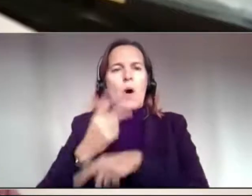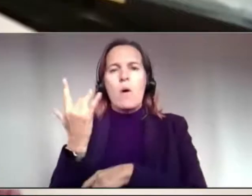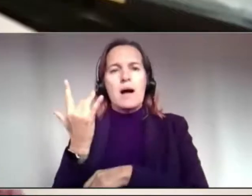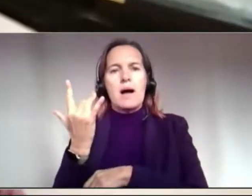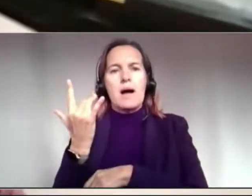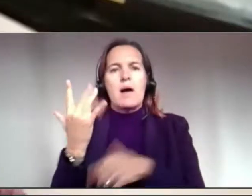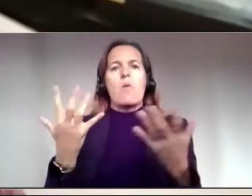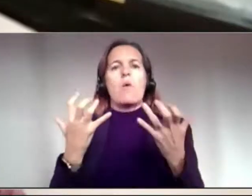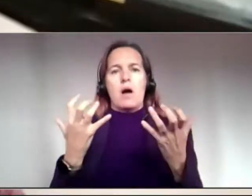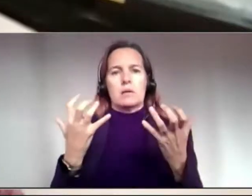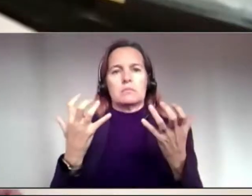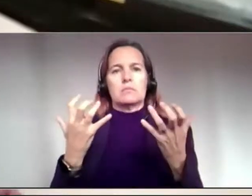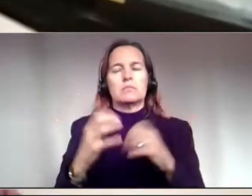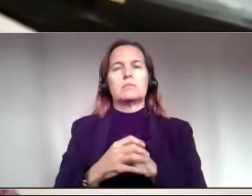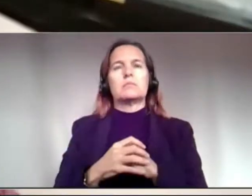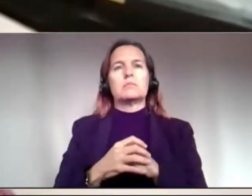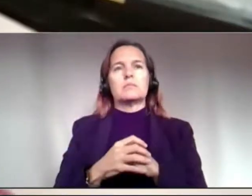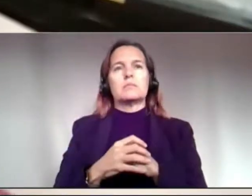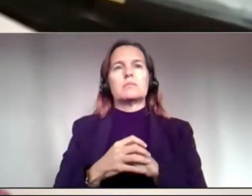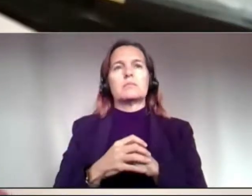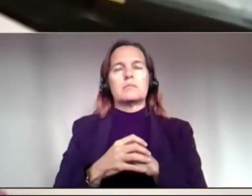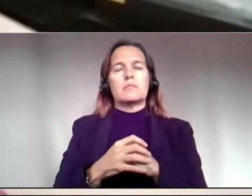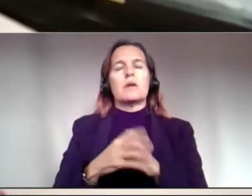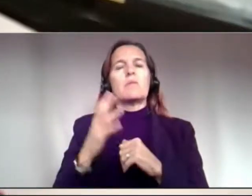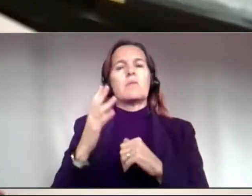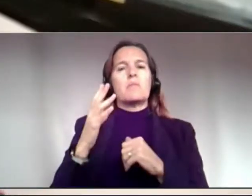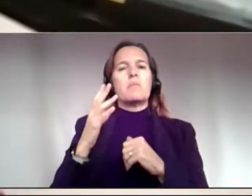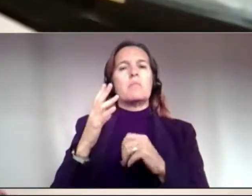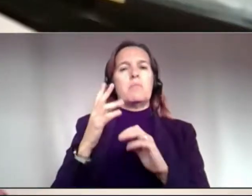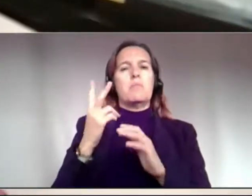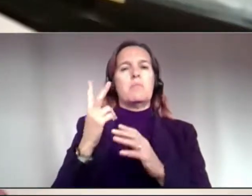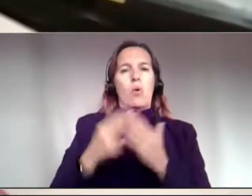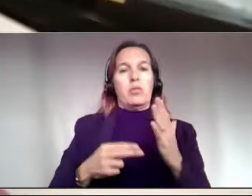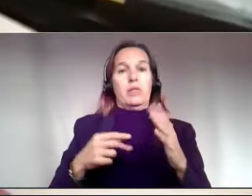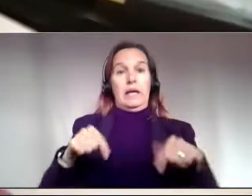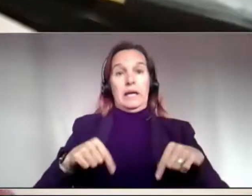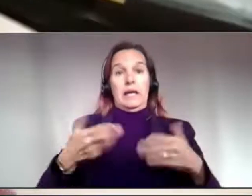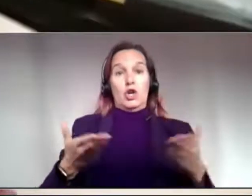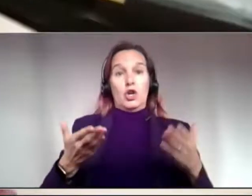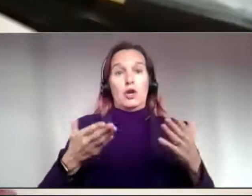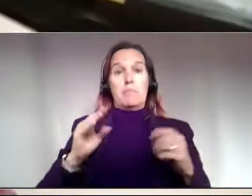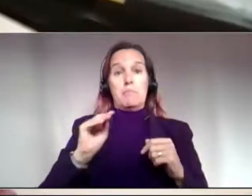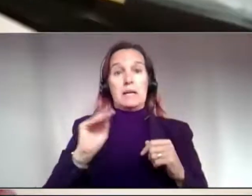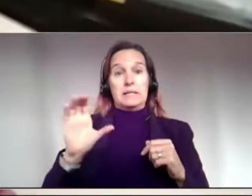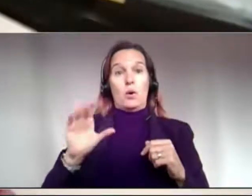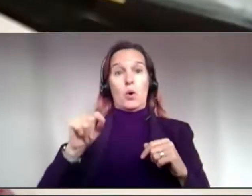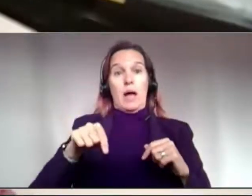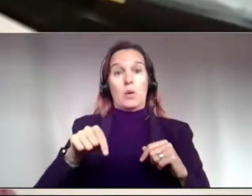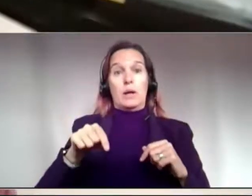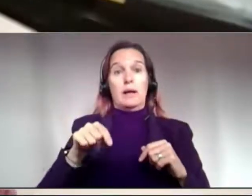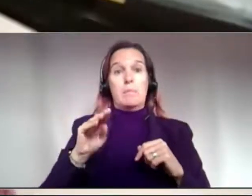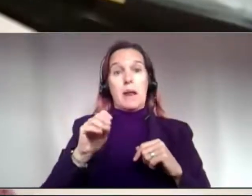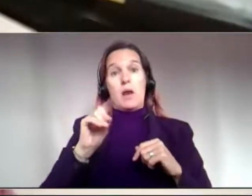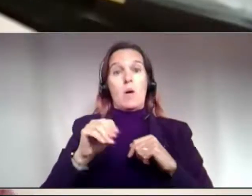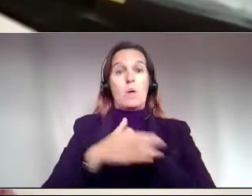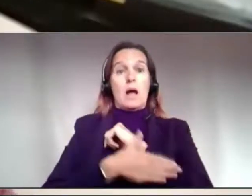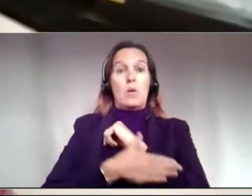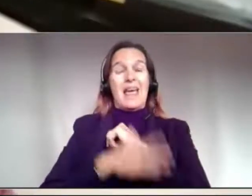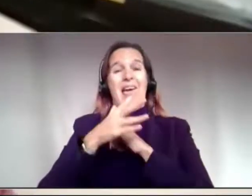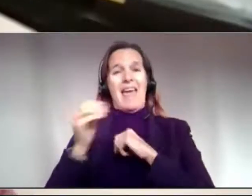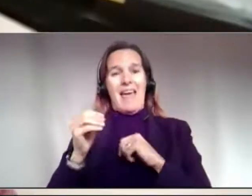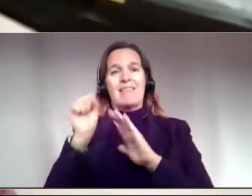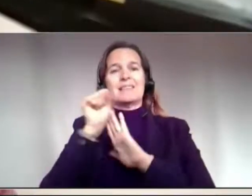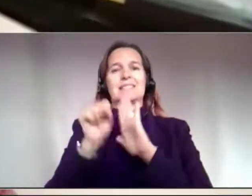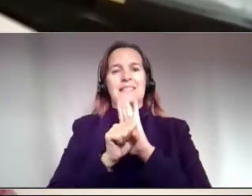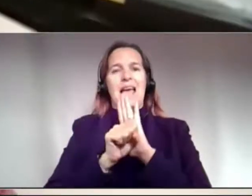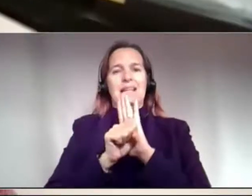at the county level and at the state level. And there will be other ways that we're going to want to be tracking it in our county and around the state, so we can get